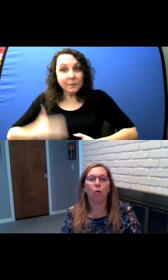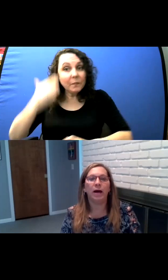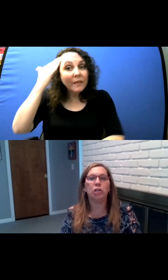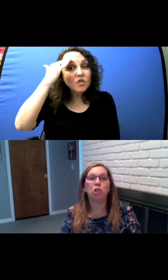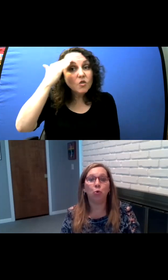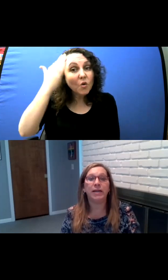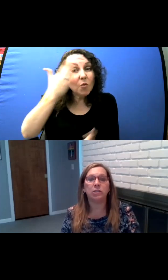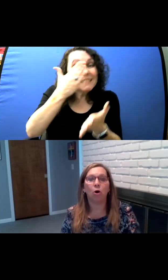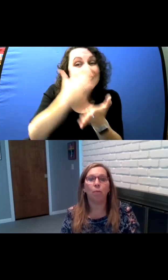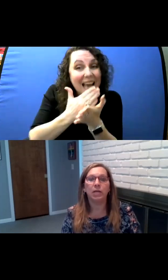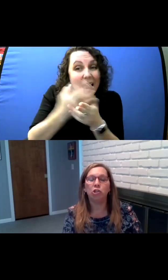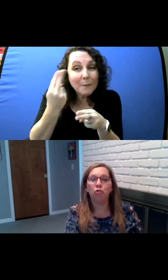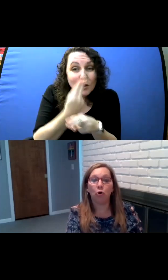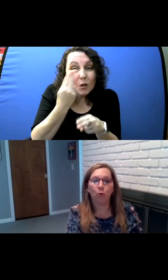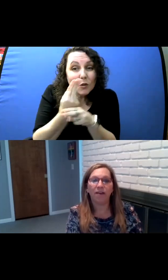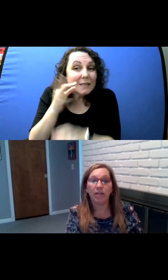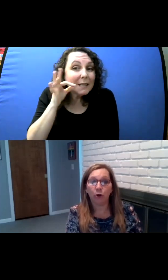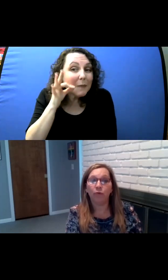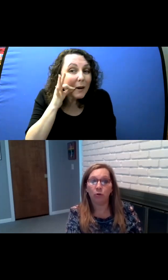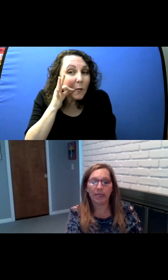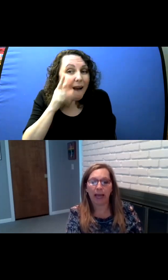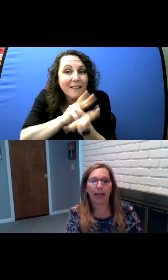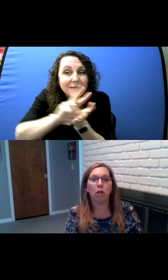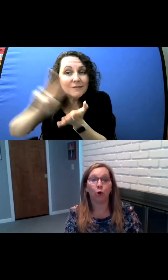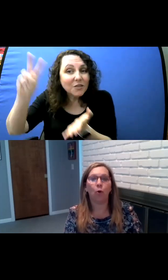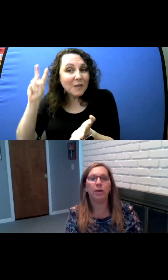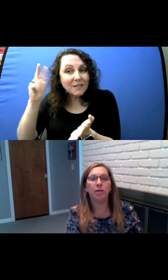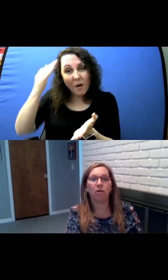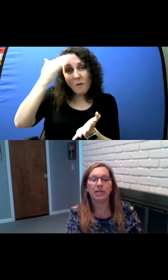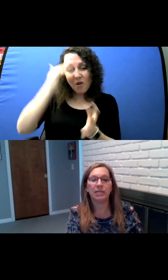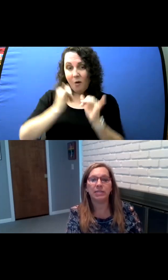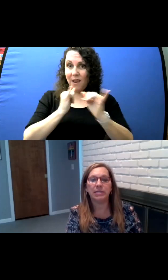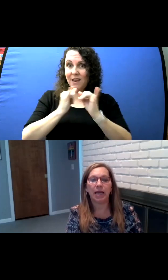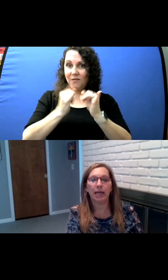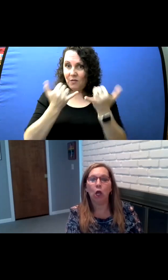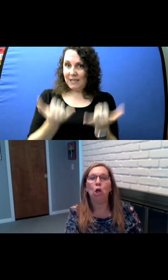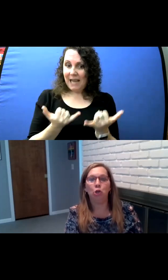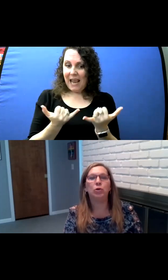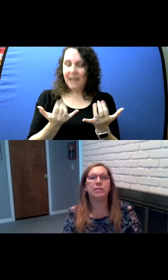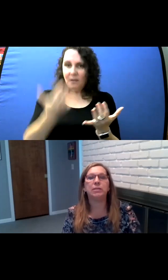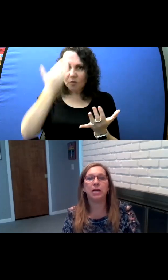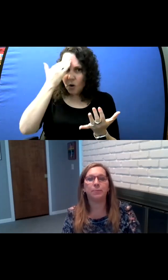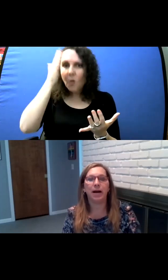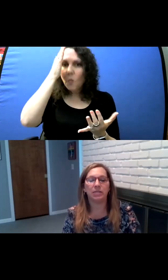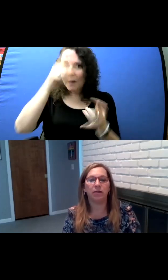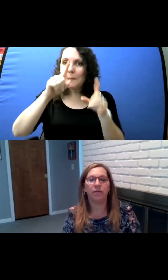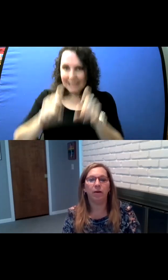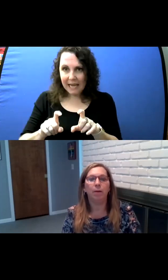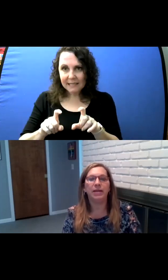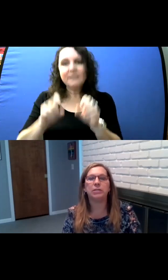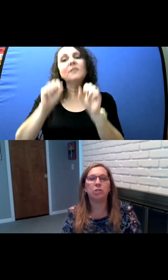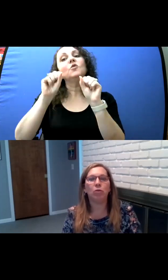using marijuana 2 weeks ago because you know you have an interview today and you're going to be drug tested today, you could still test